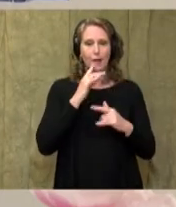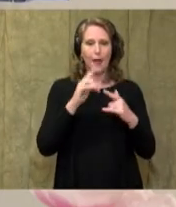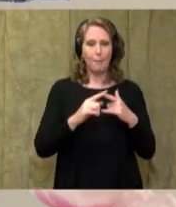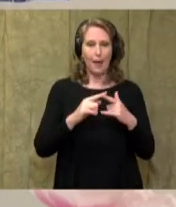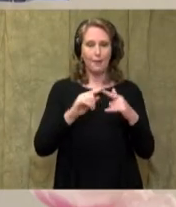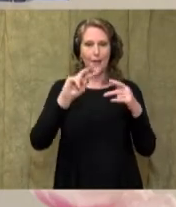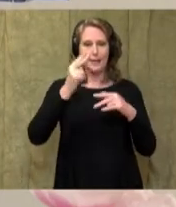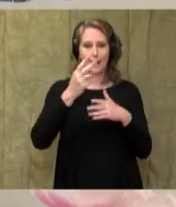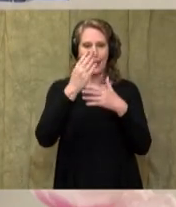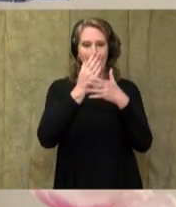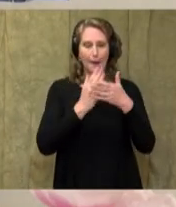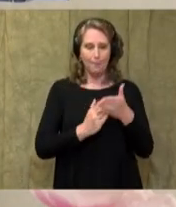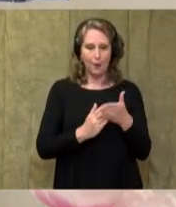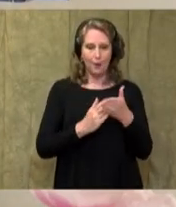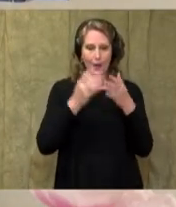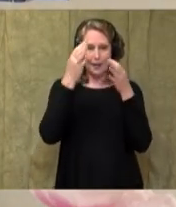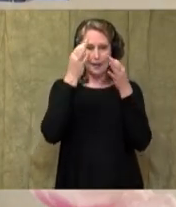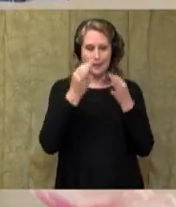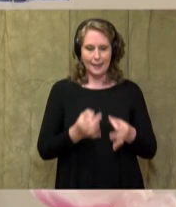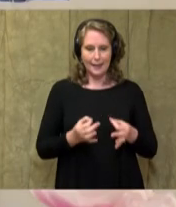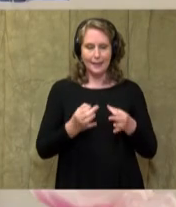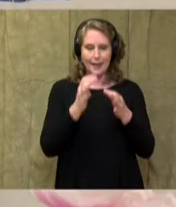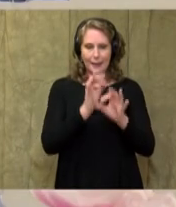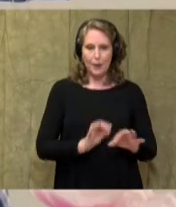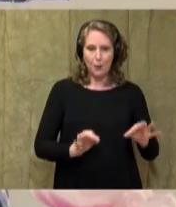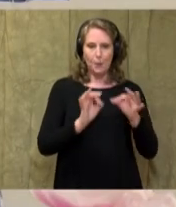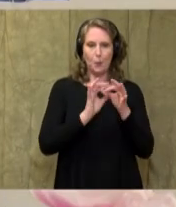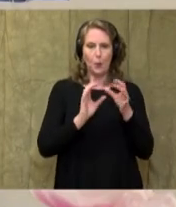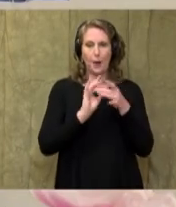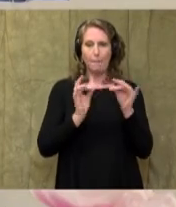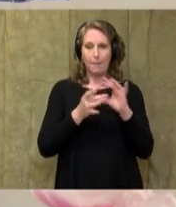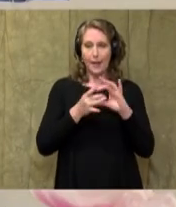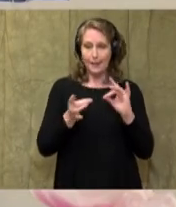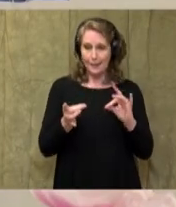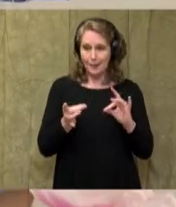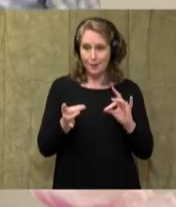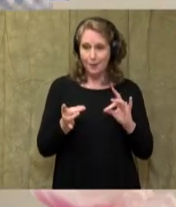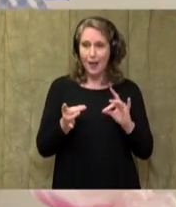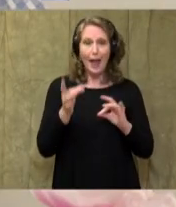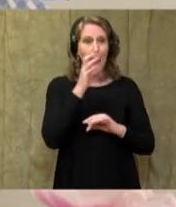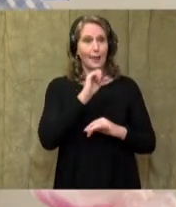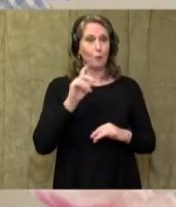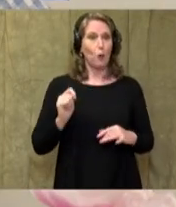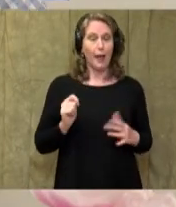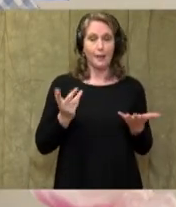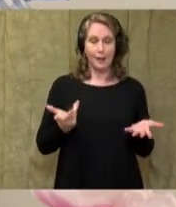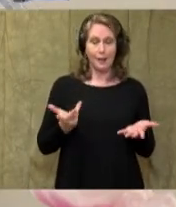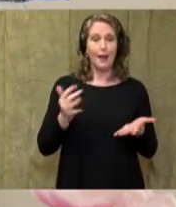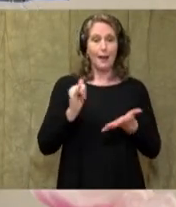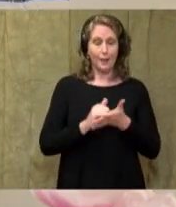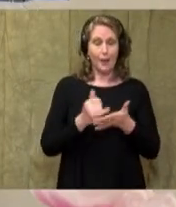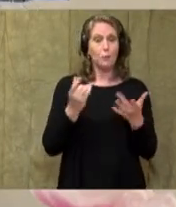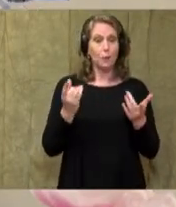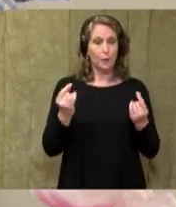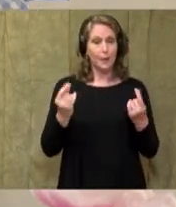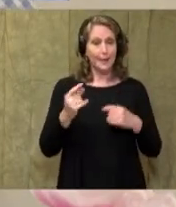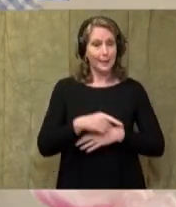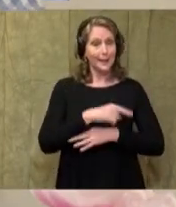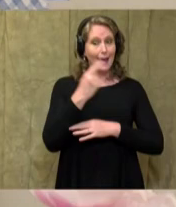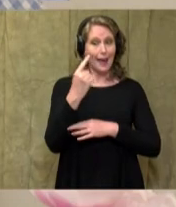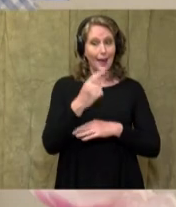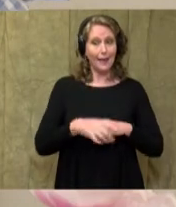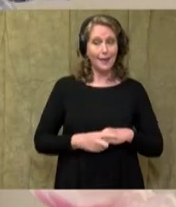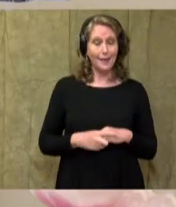to determine the central message or lesson. And guess what? That's what we're going to do